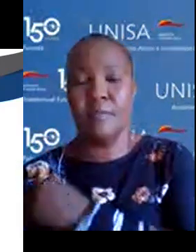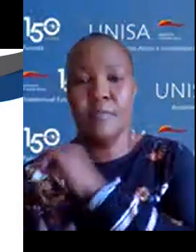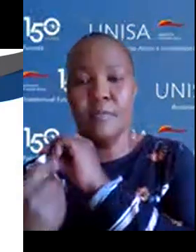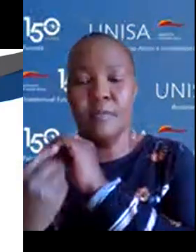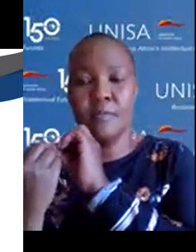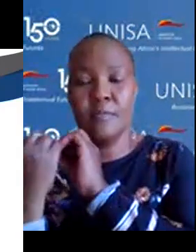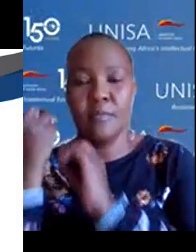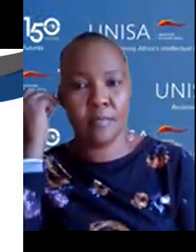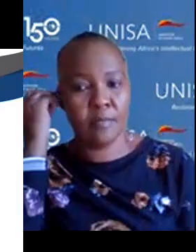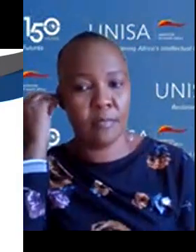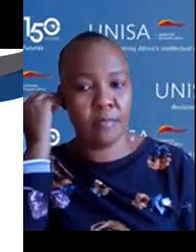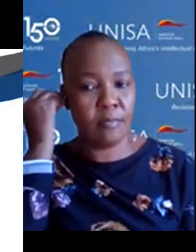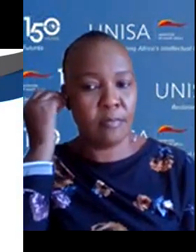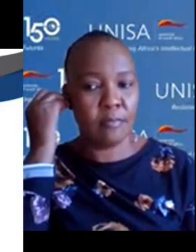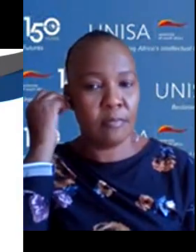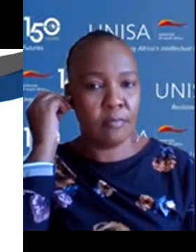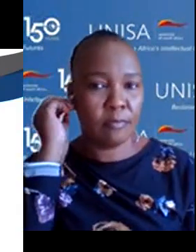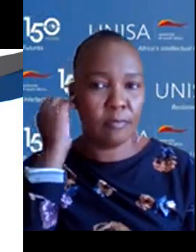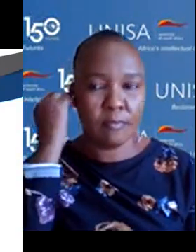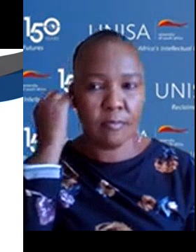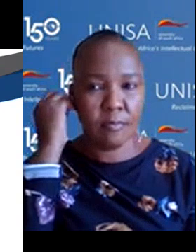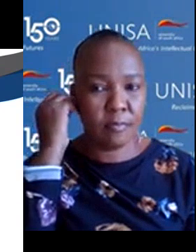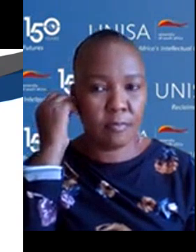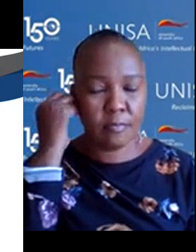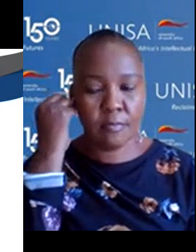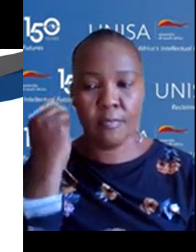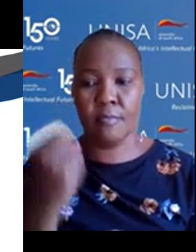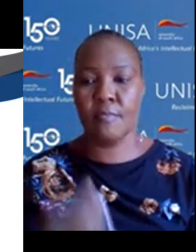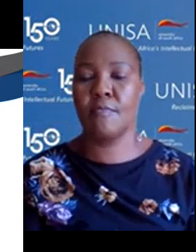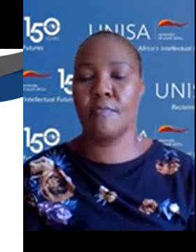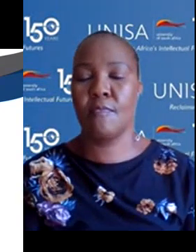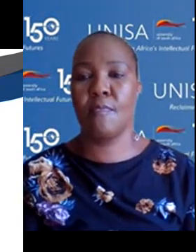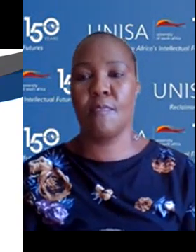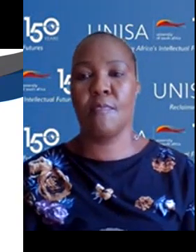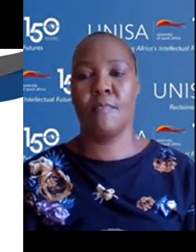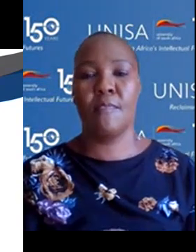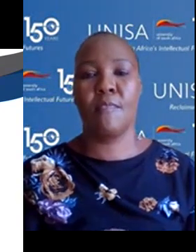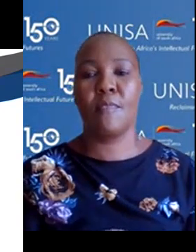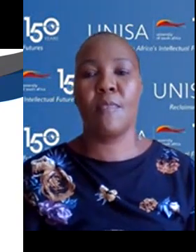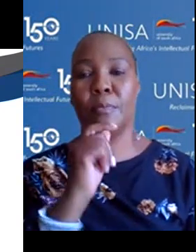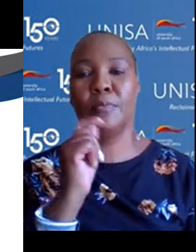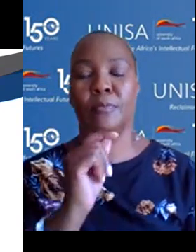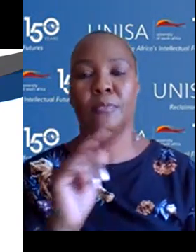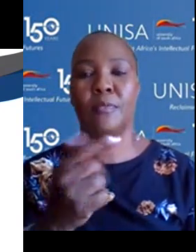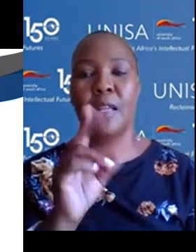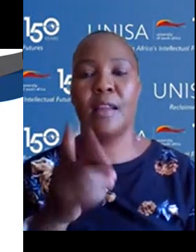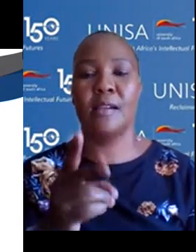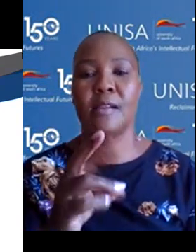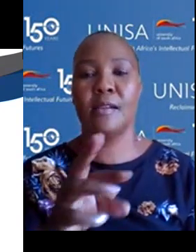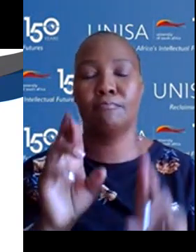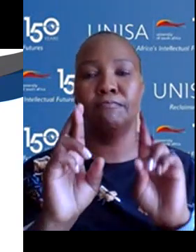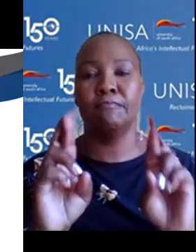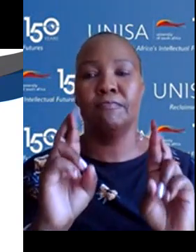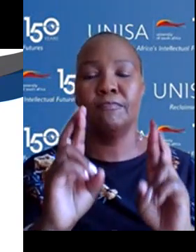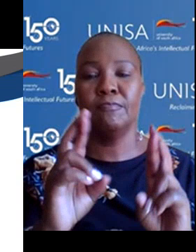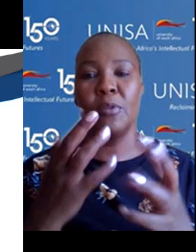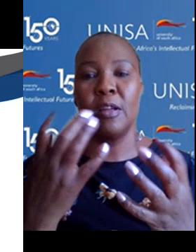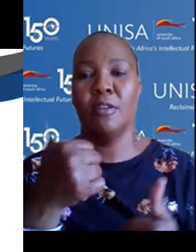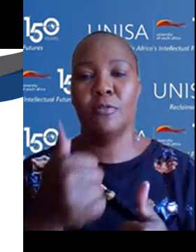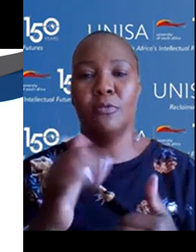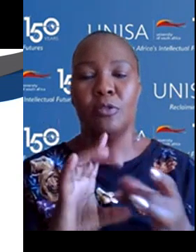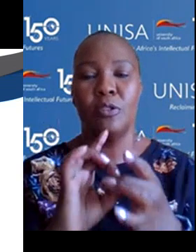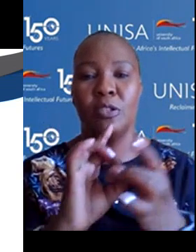Yeah, good morning again, everyone. I hope you have a good connection and all of that. I'm just going to ask David to just put